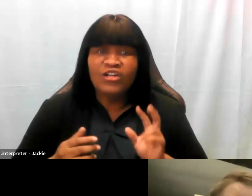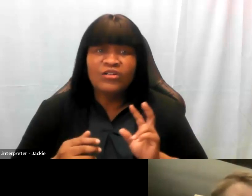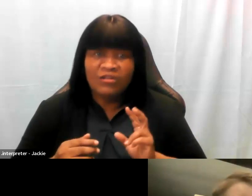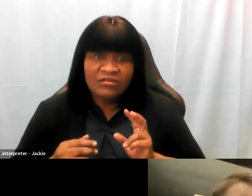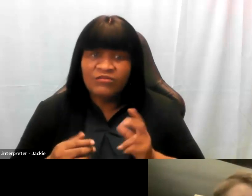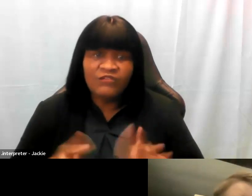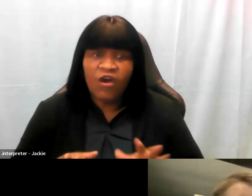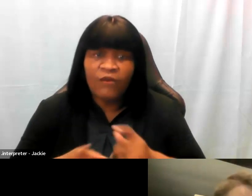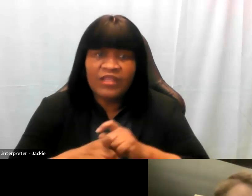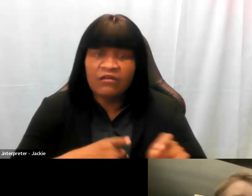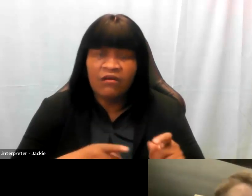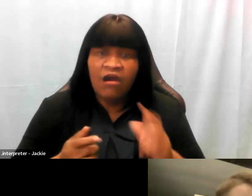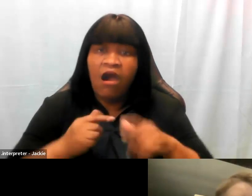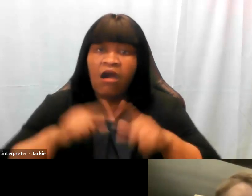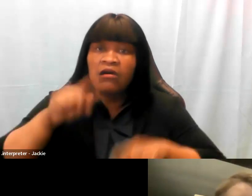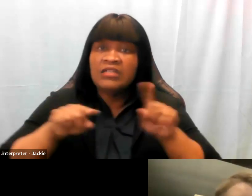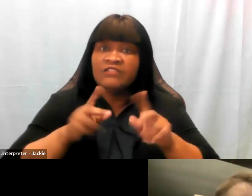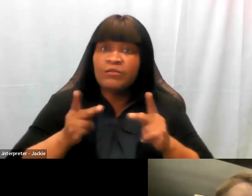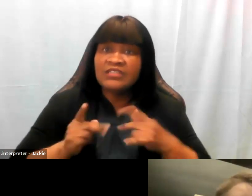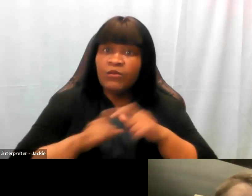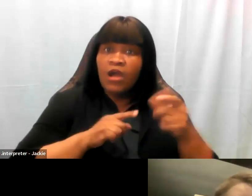off, all the different places that we've called.